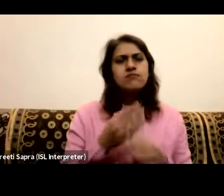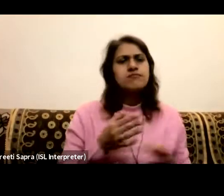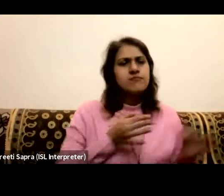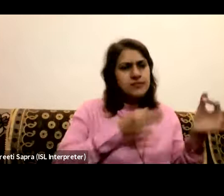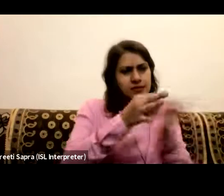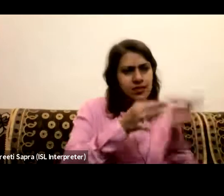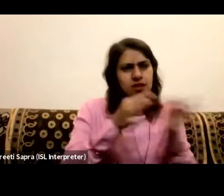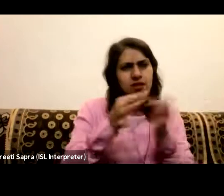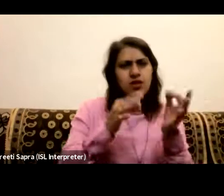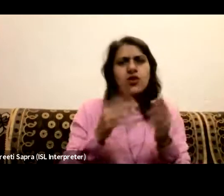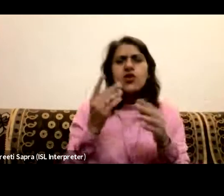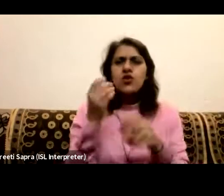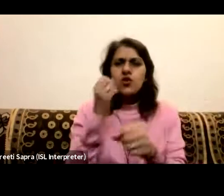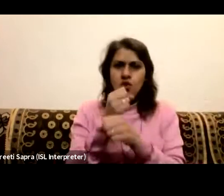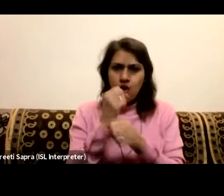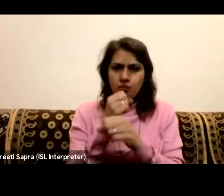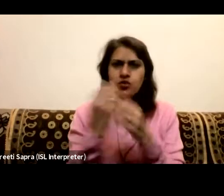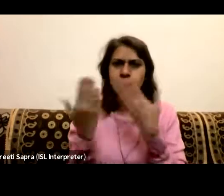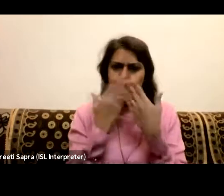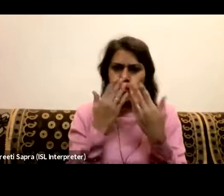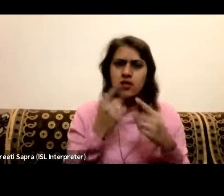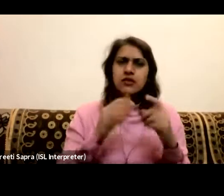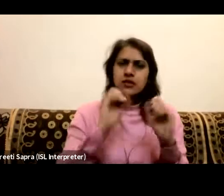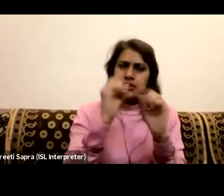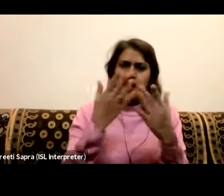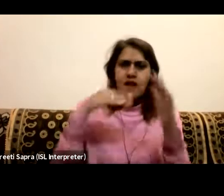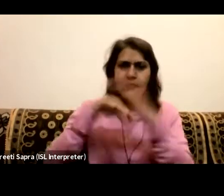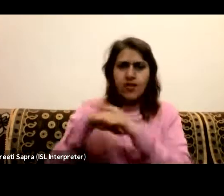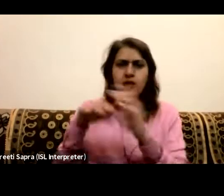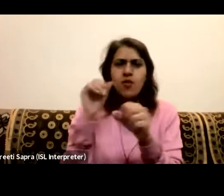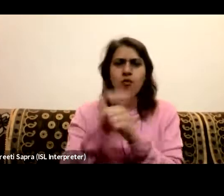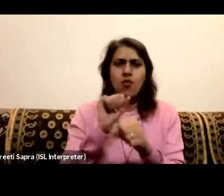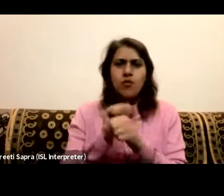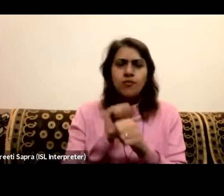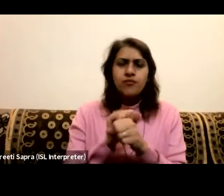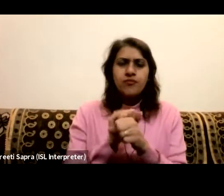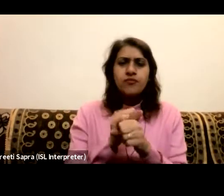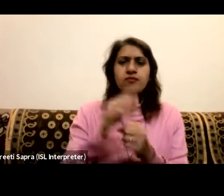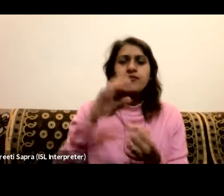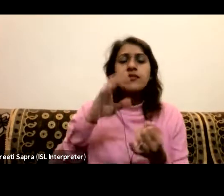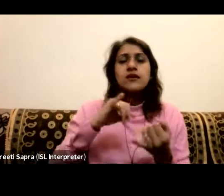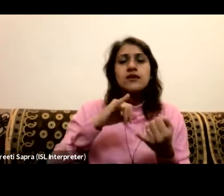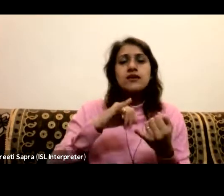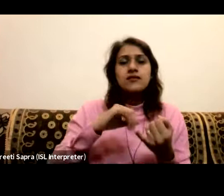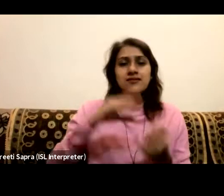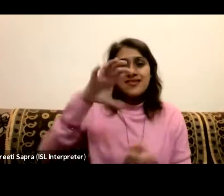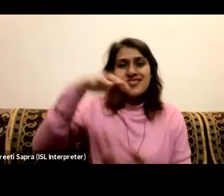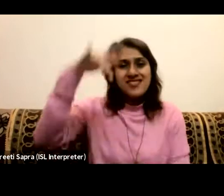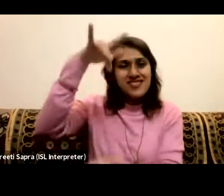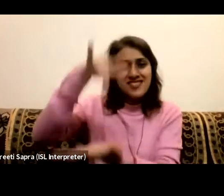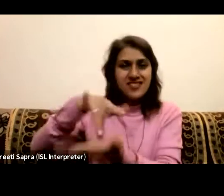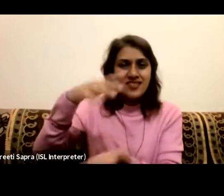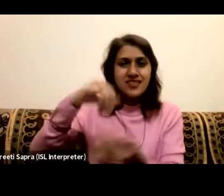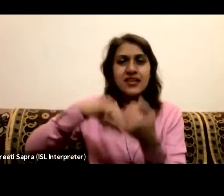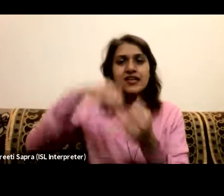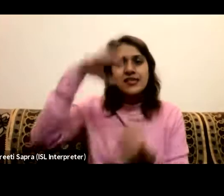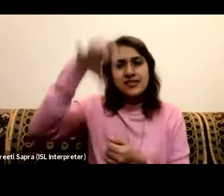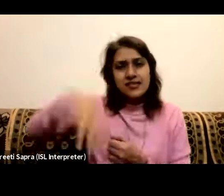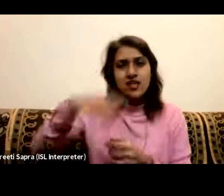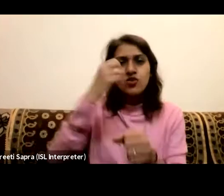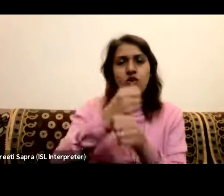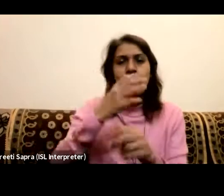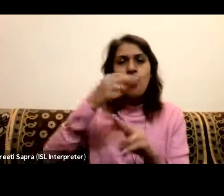schools and a lot of governments to start this program. State government of Rajasthan, Gujarat has shown a very keen interest. We're trying to